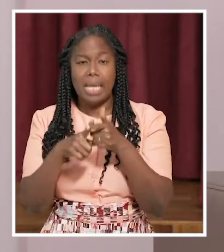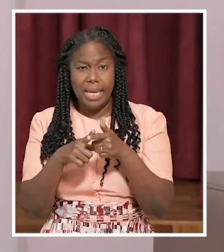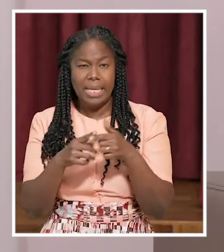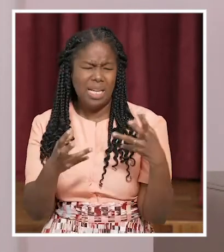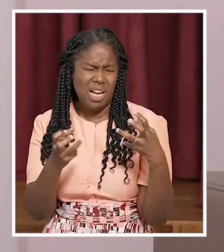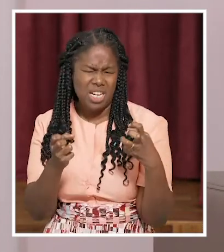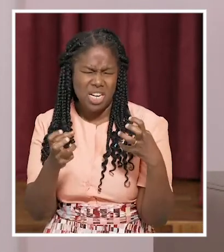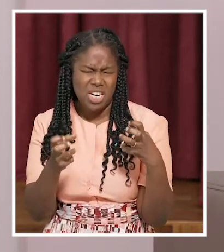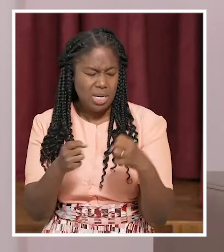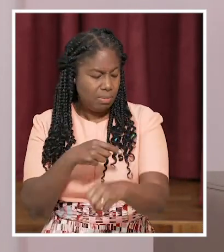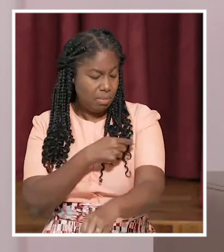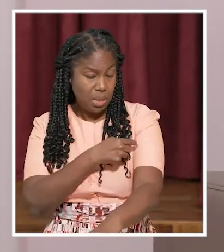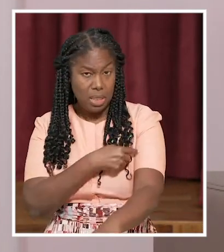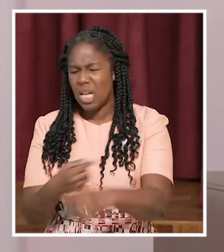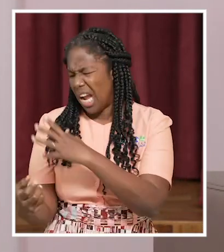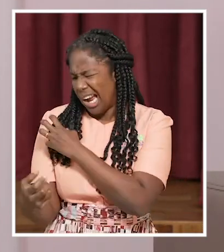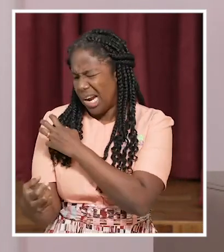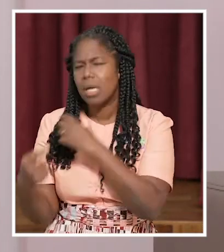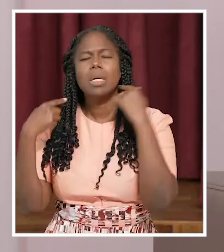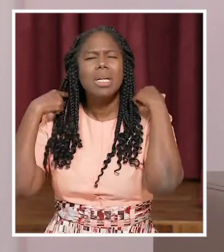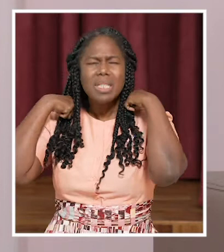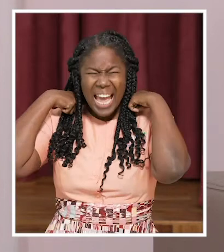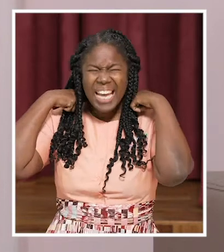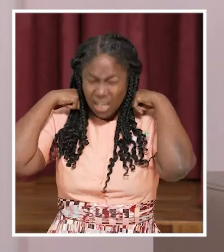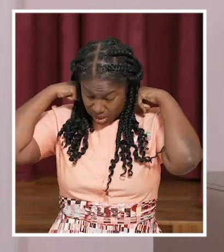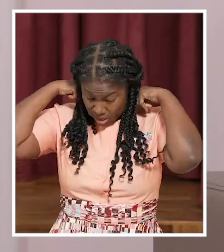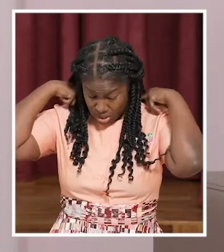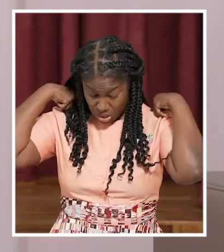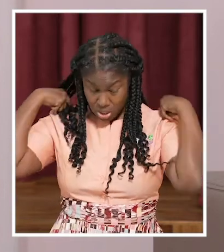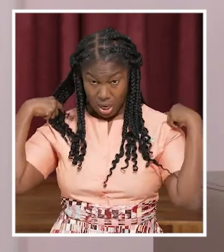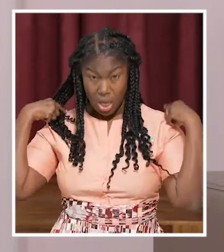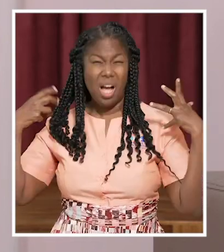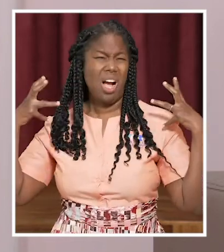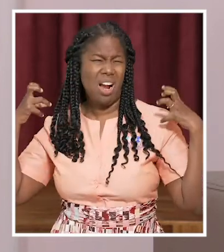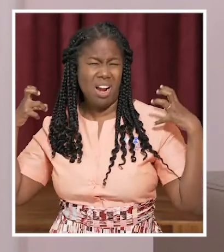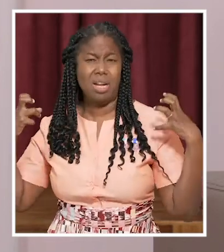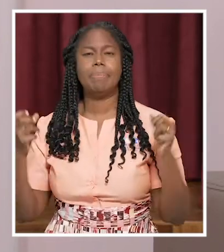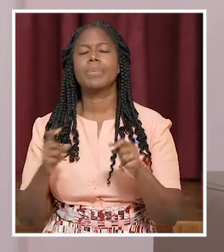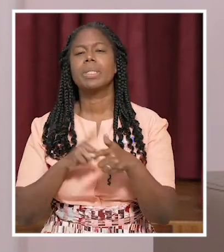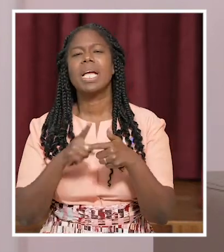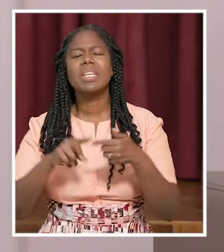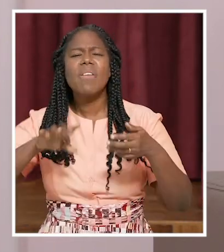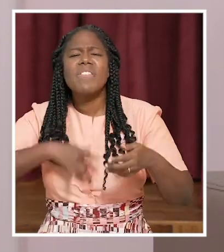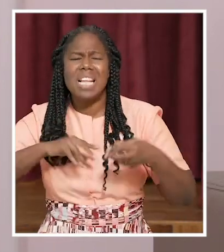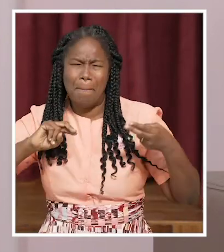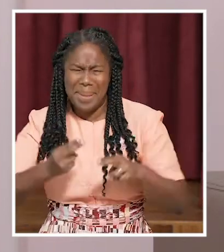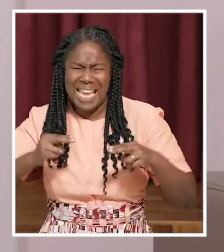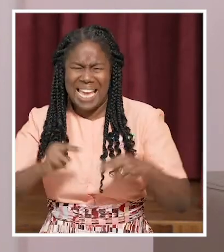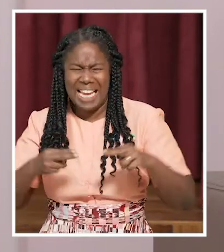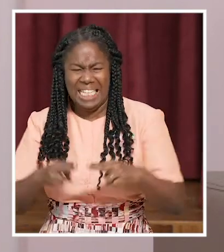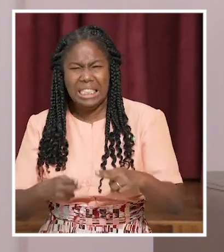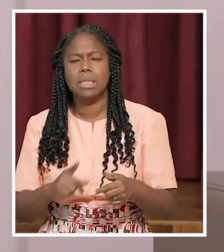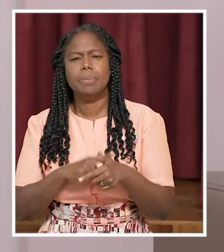debilitating. It could actually be so severe that people sometimes feel as though they're going to have a heart attack or as though they're going to die, and that's when we call it a panic